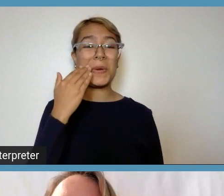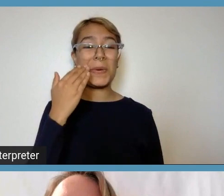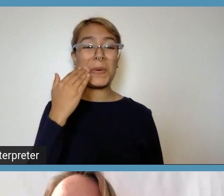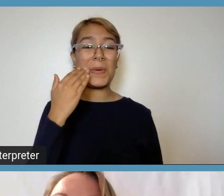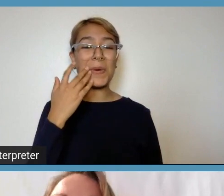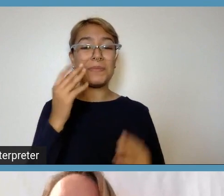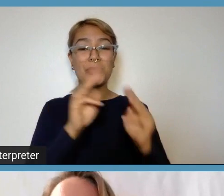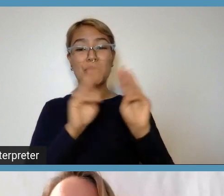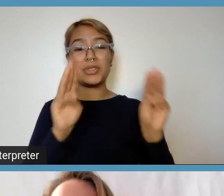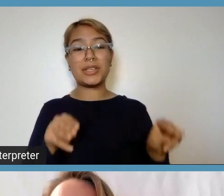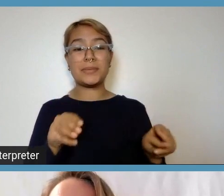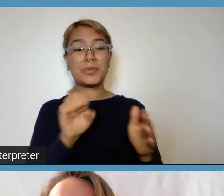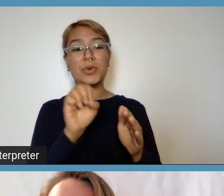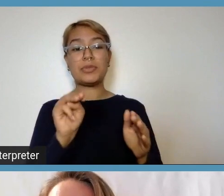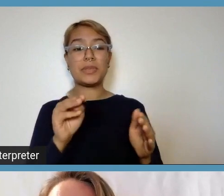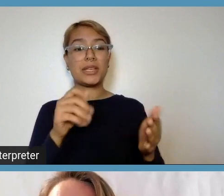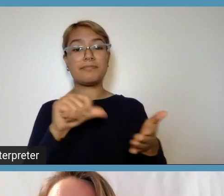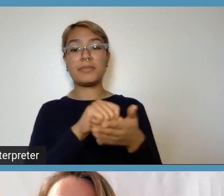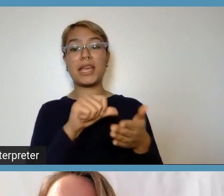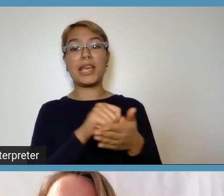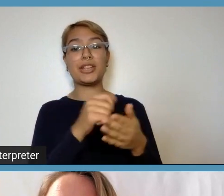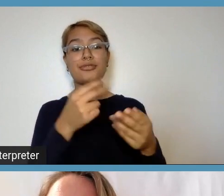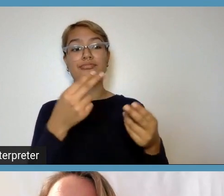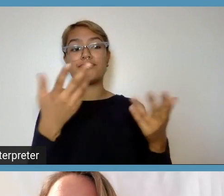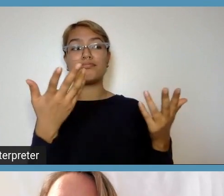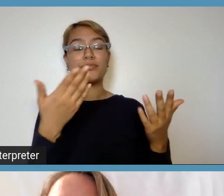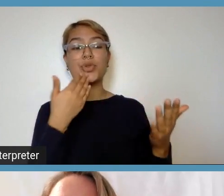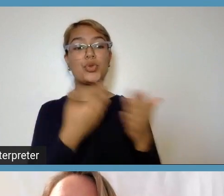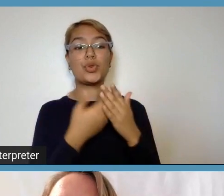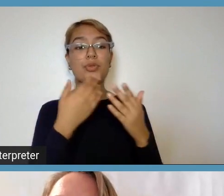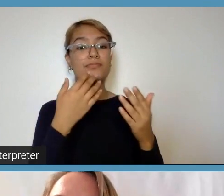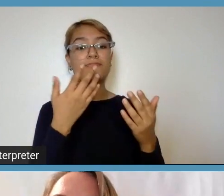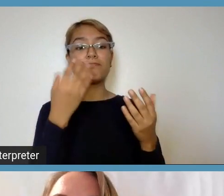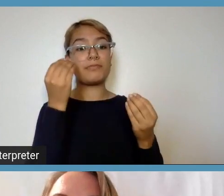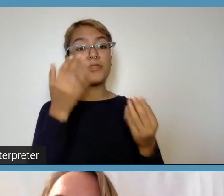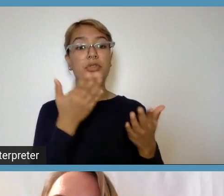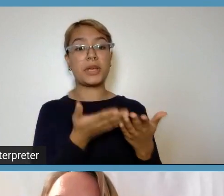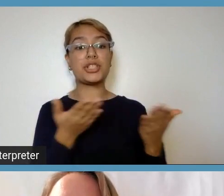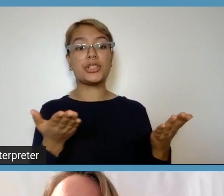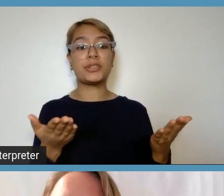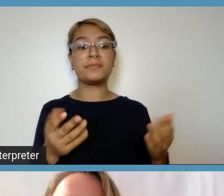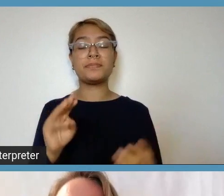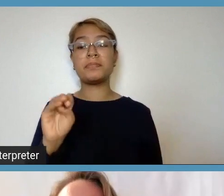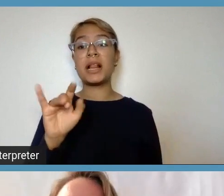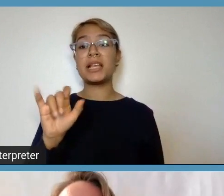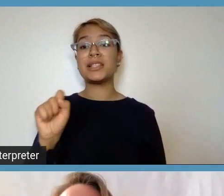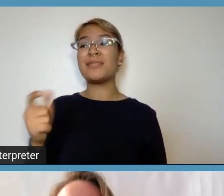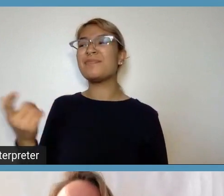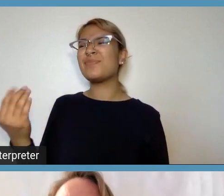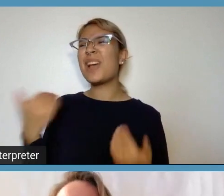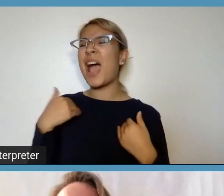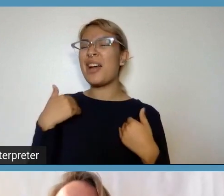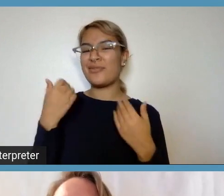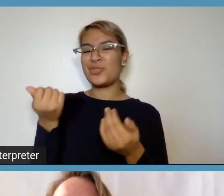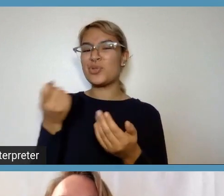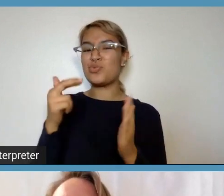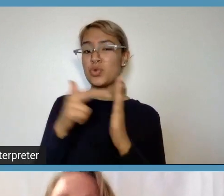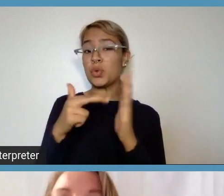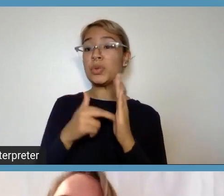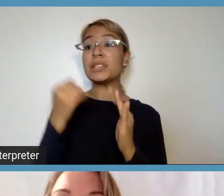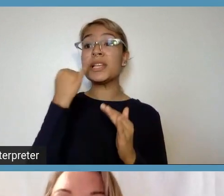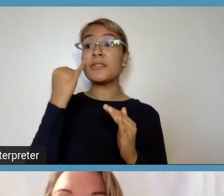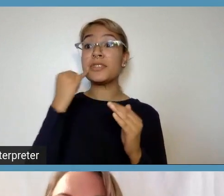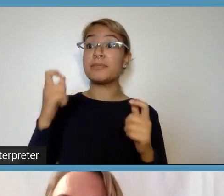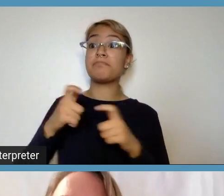media managers page is a great resource for help there. We have a couple of policies. One, if there's any big